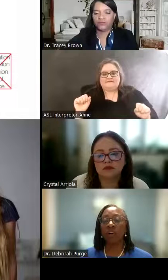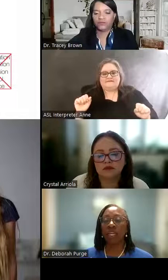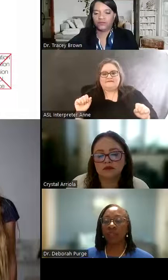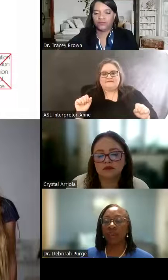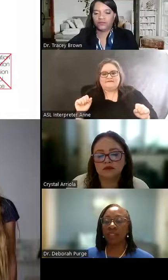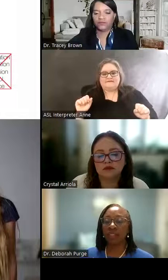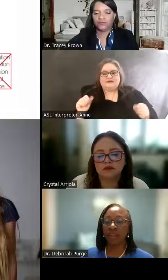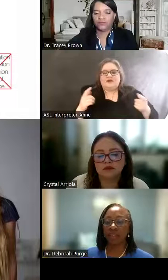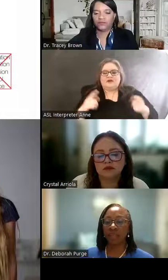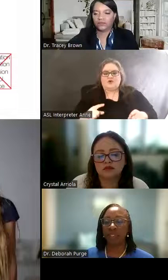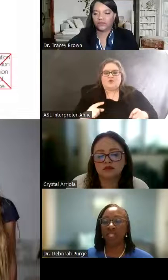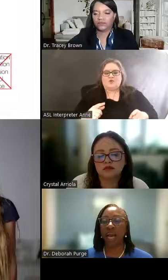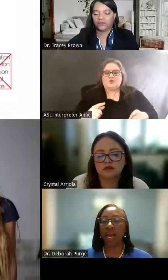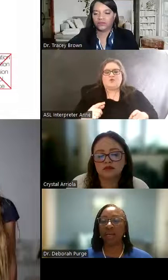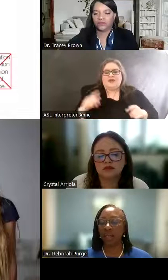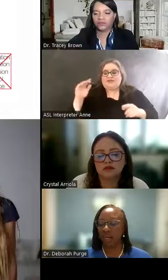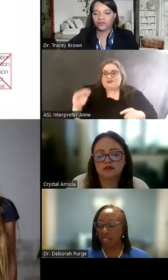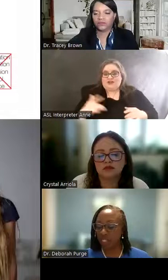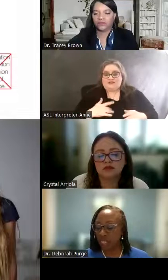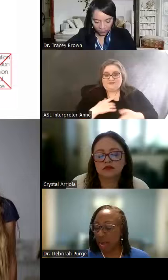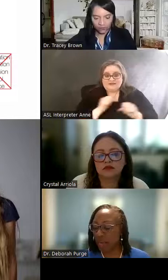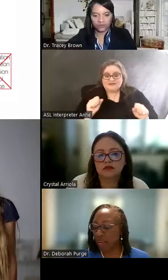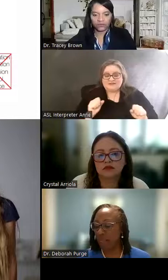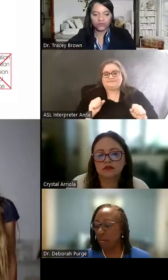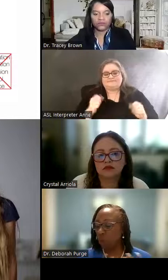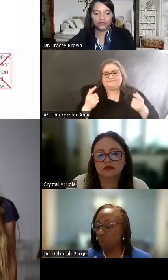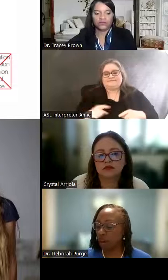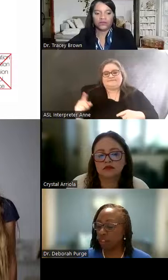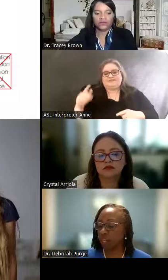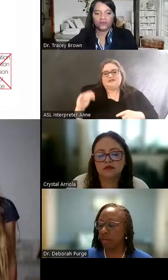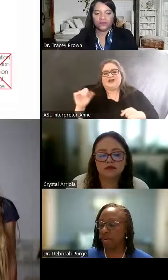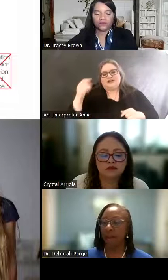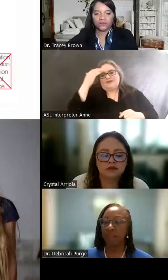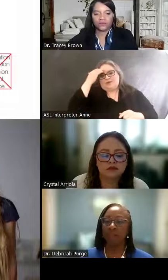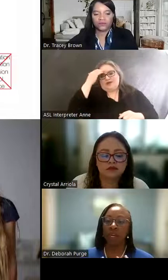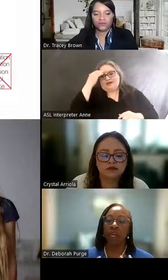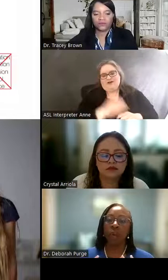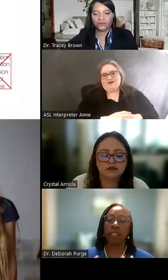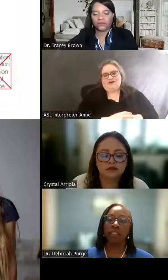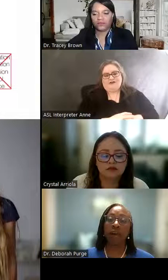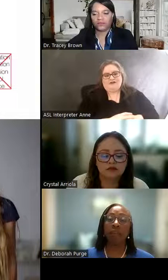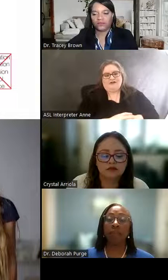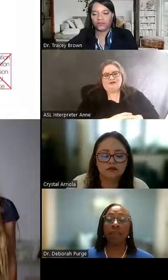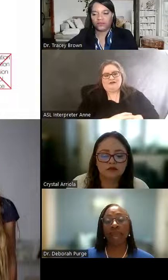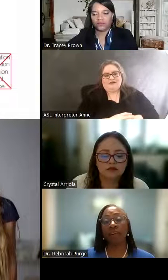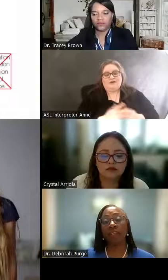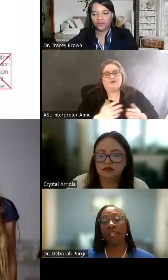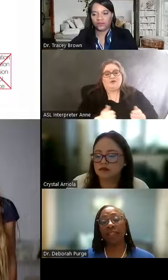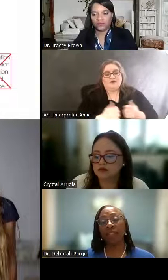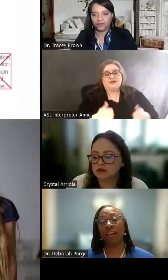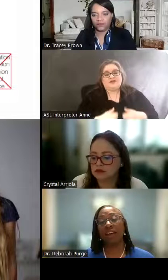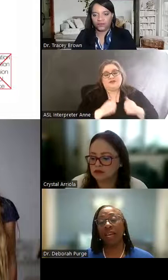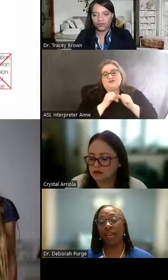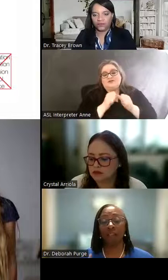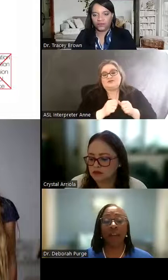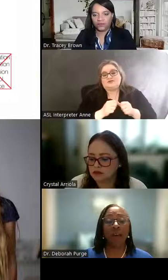when there is felt safety for the child, then the child can be aware. So with survival behaviors, it's